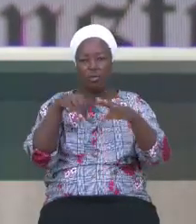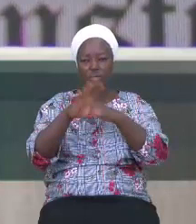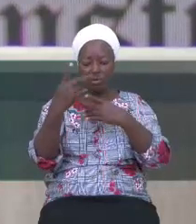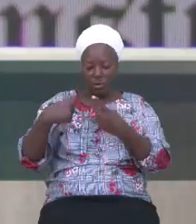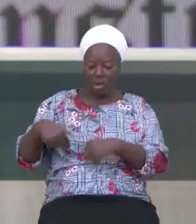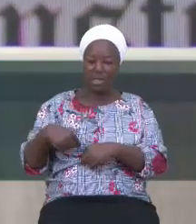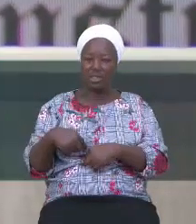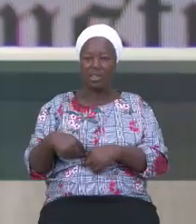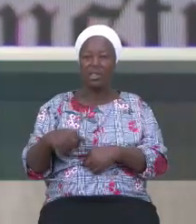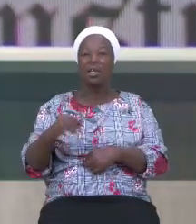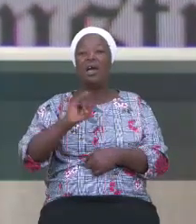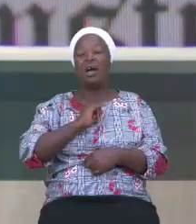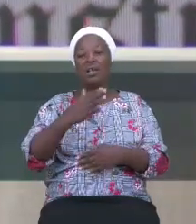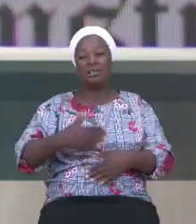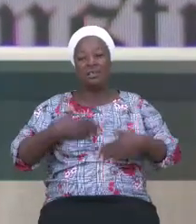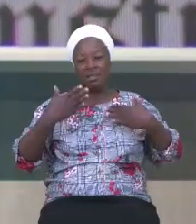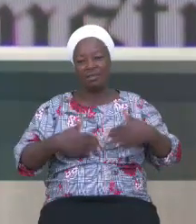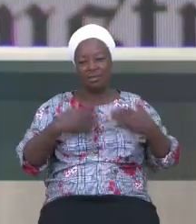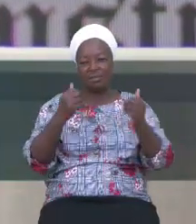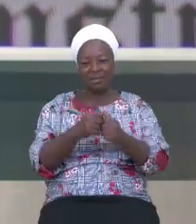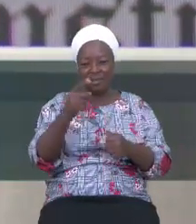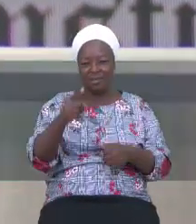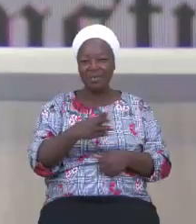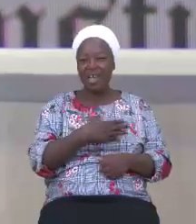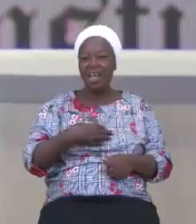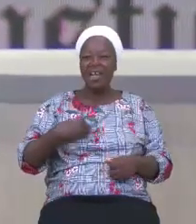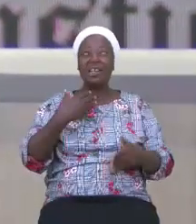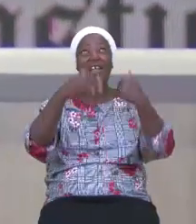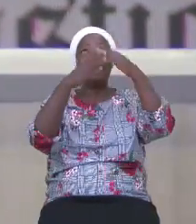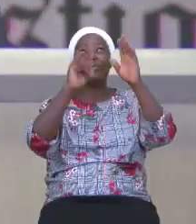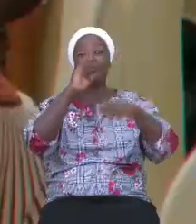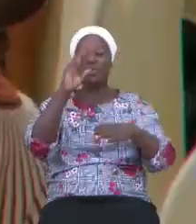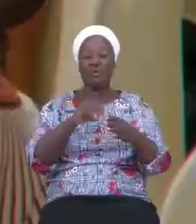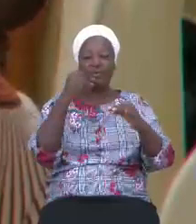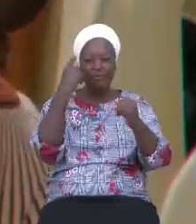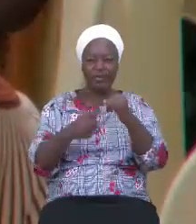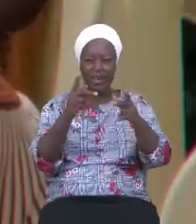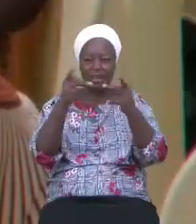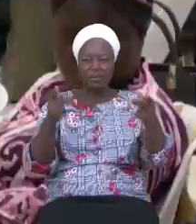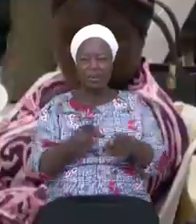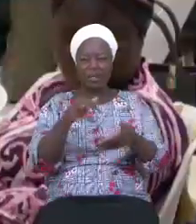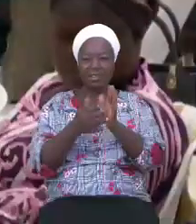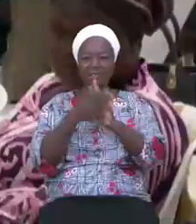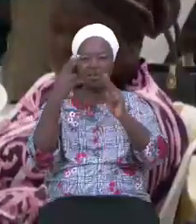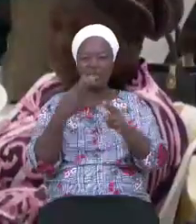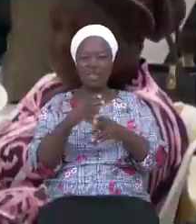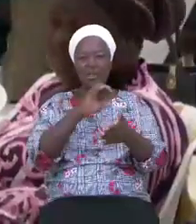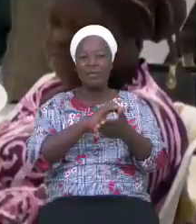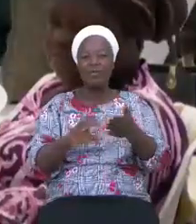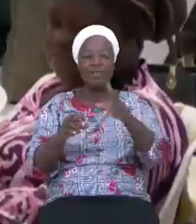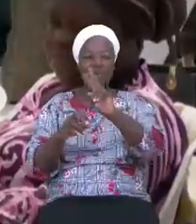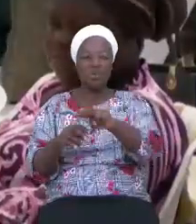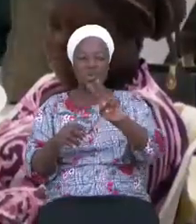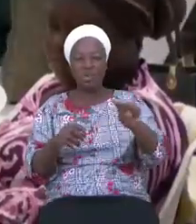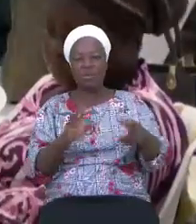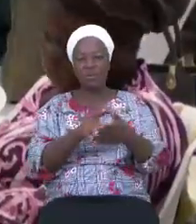heart. I rejoice with you. Heaven is your final place. Look at verse 22. Verse